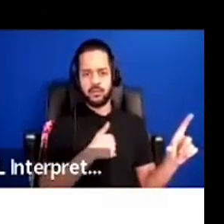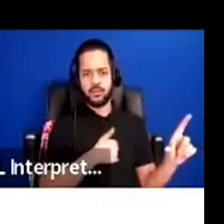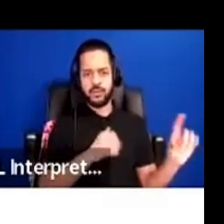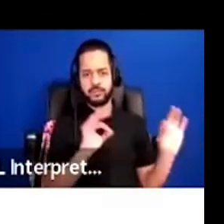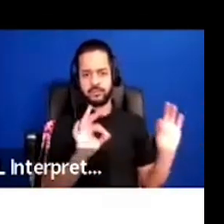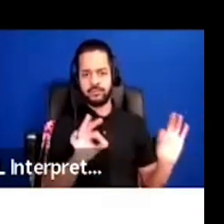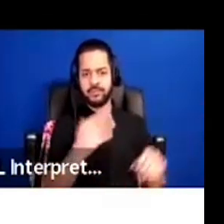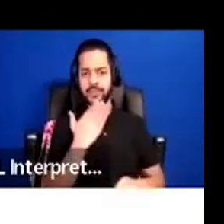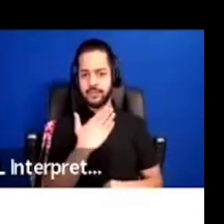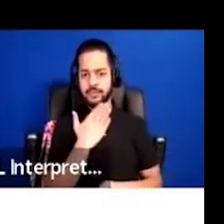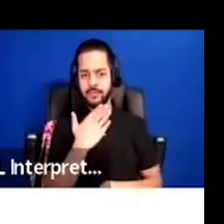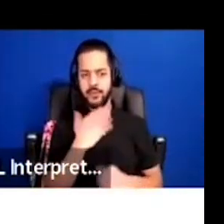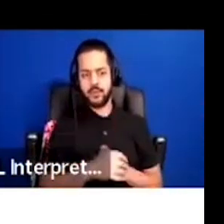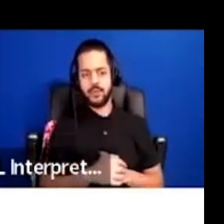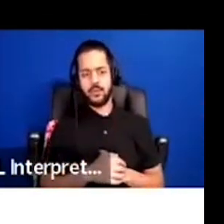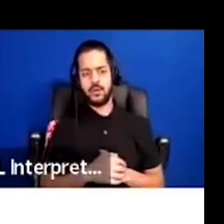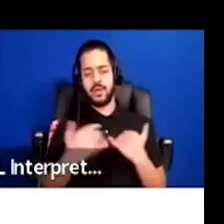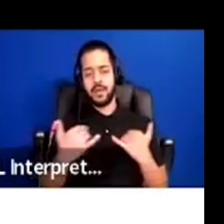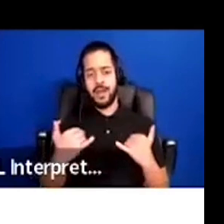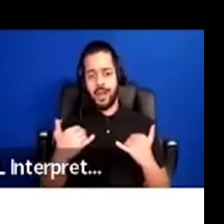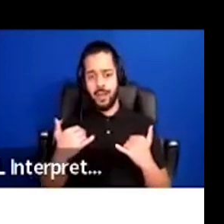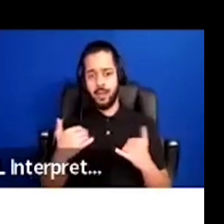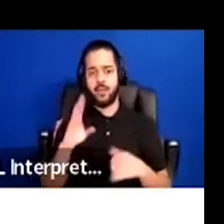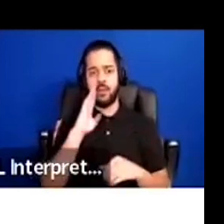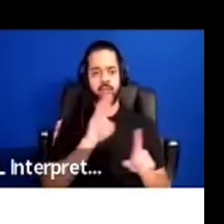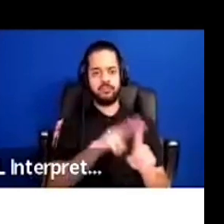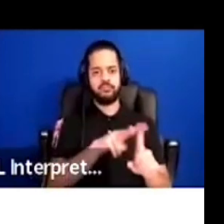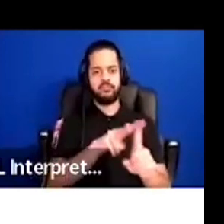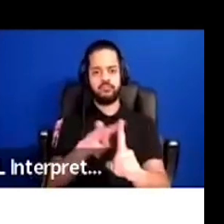Perfect, thanks. We will move you there.